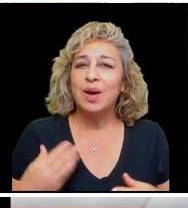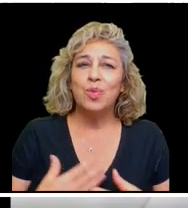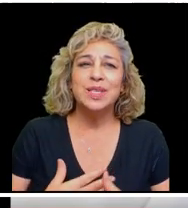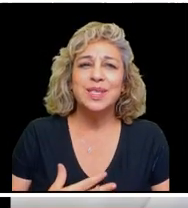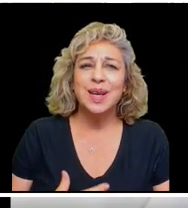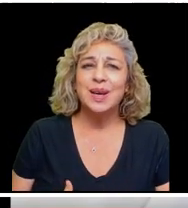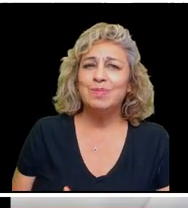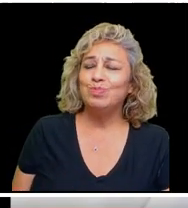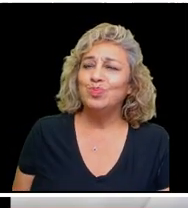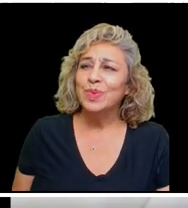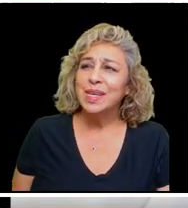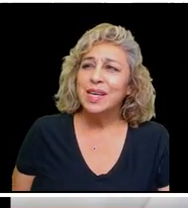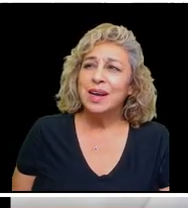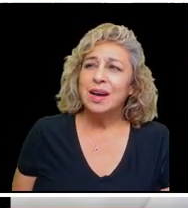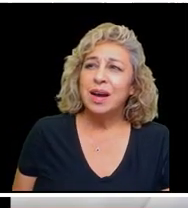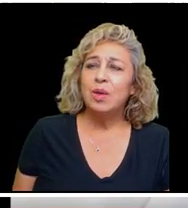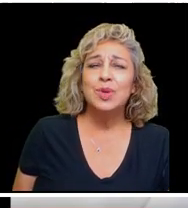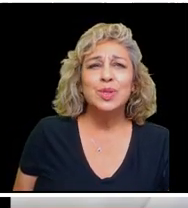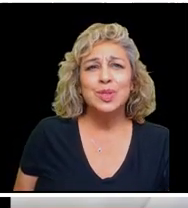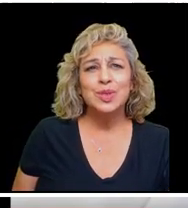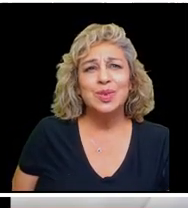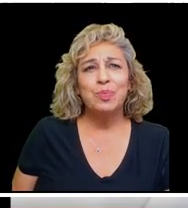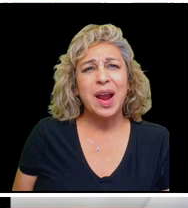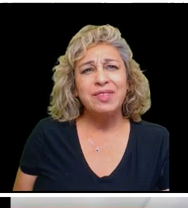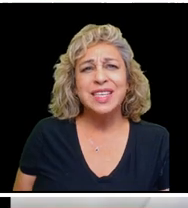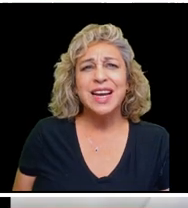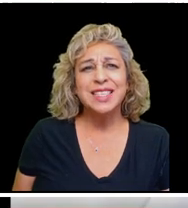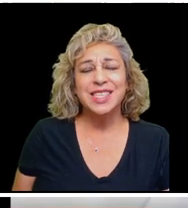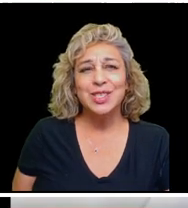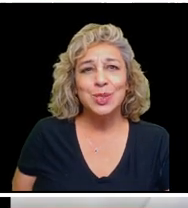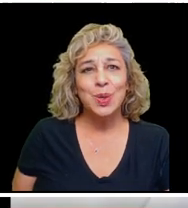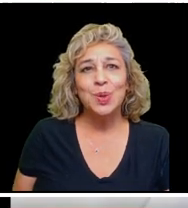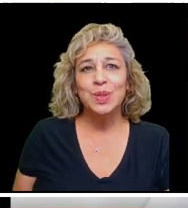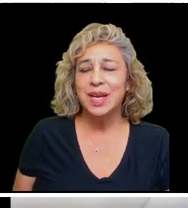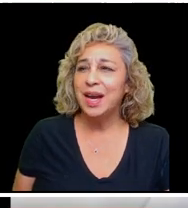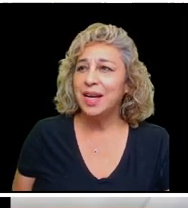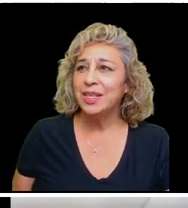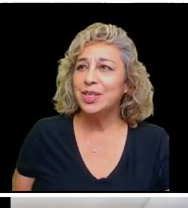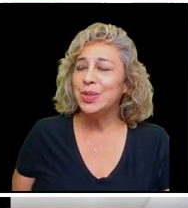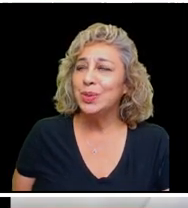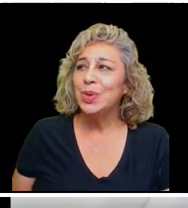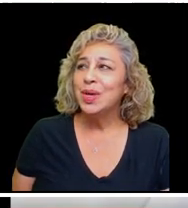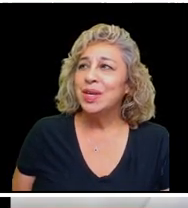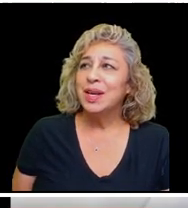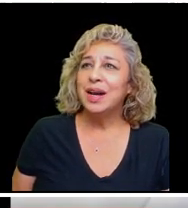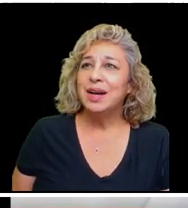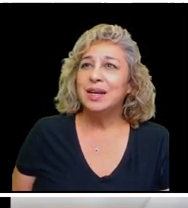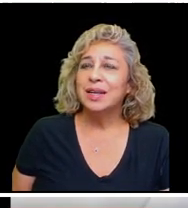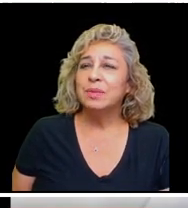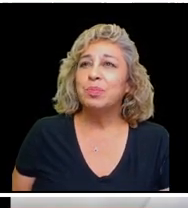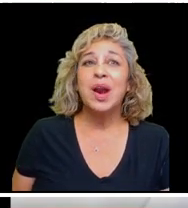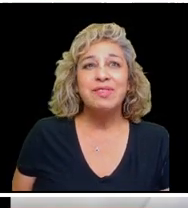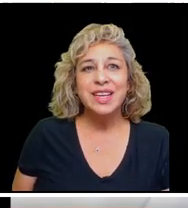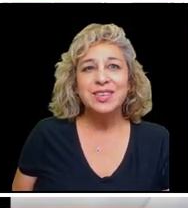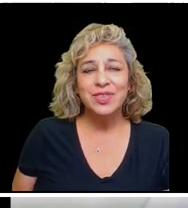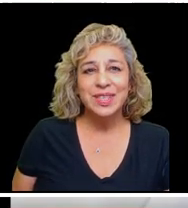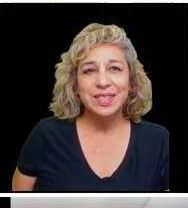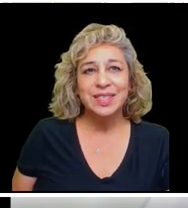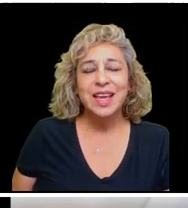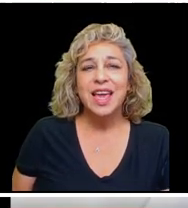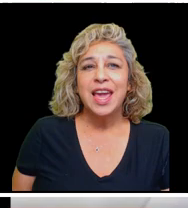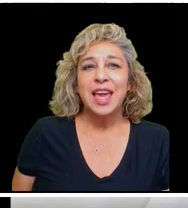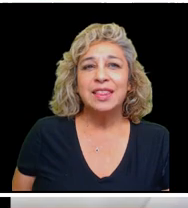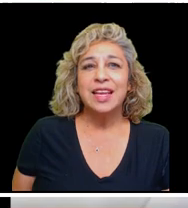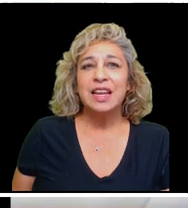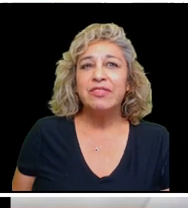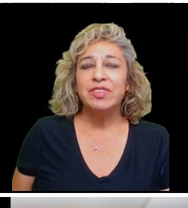was almost privatized and sold to private interests